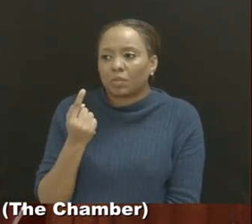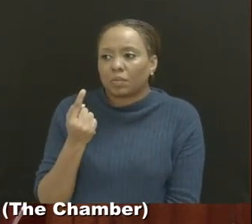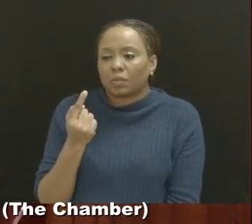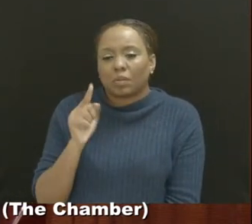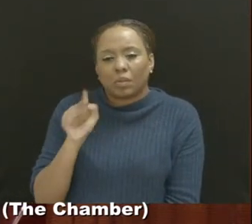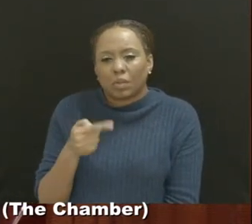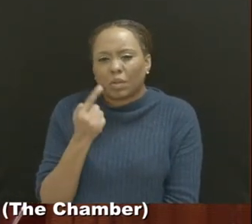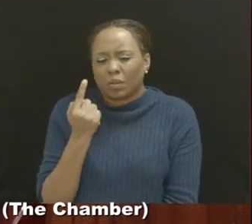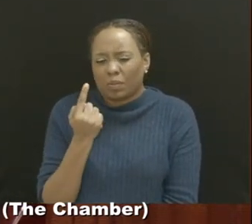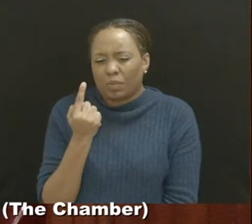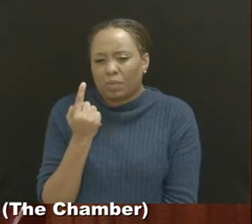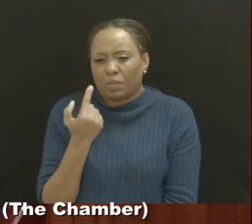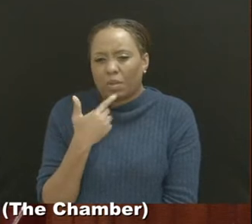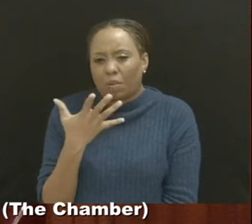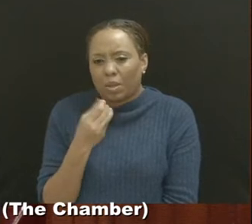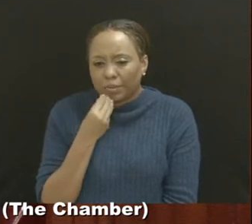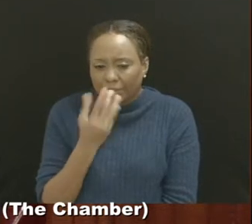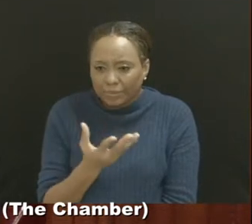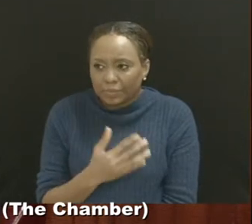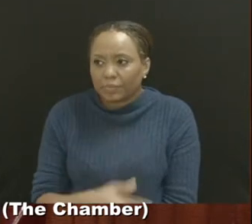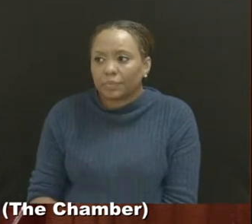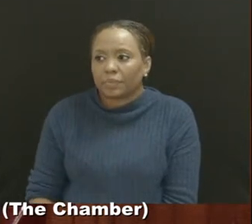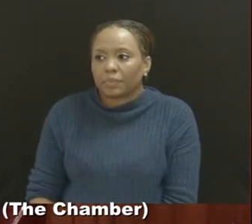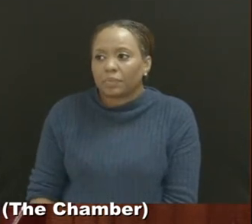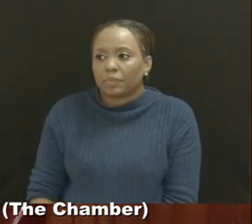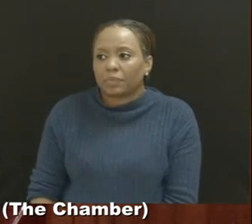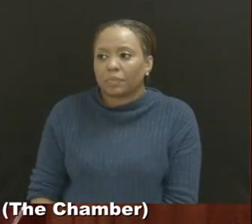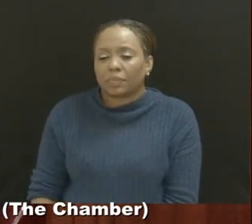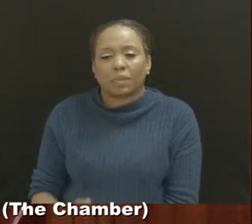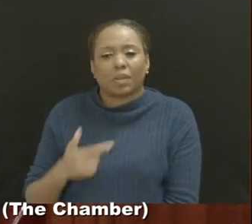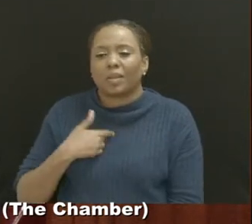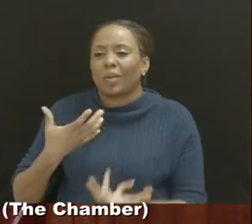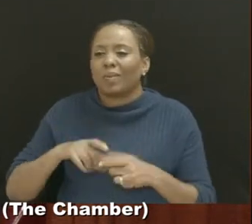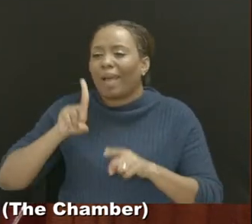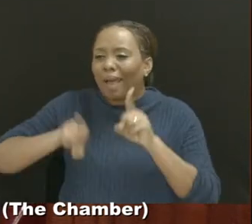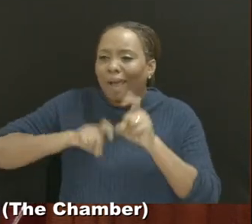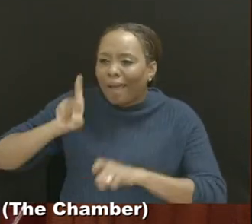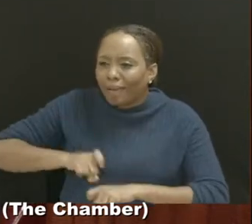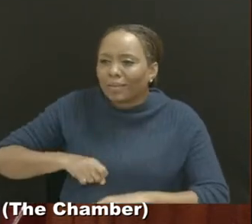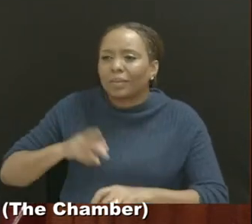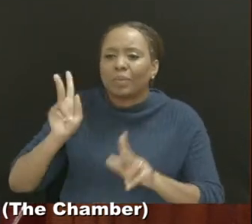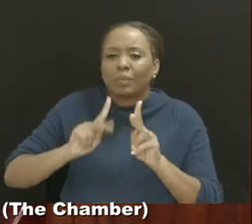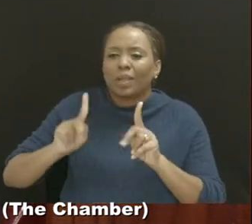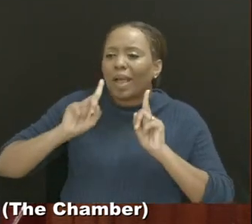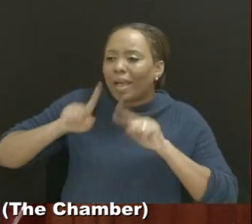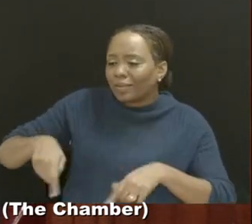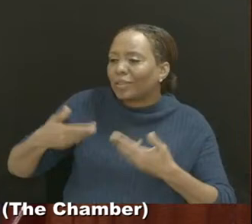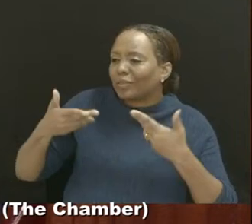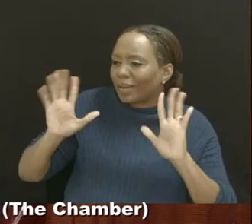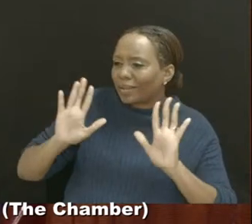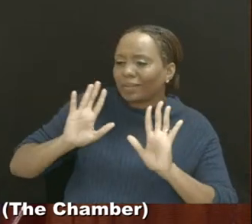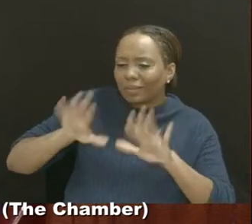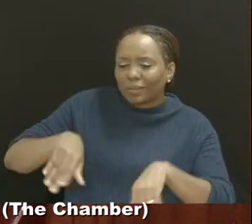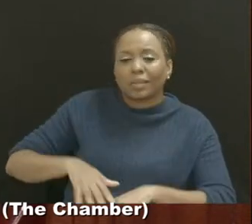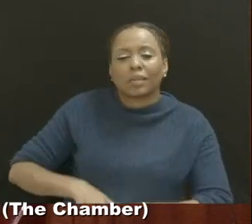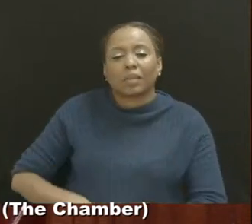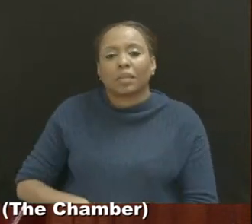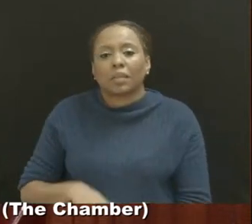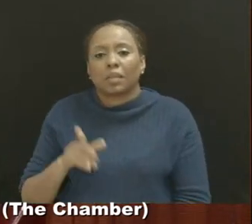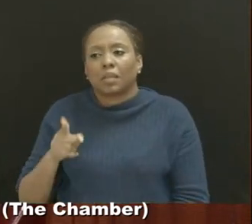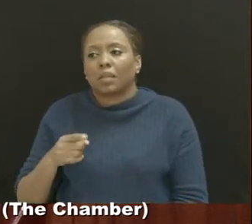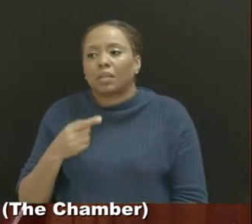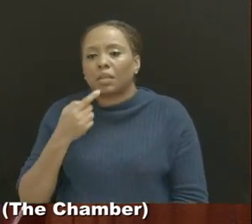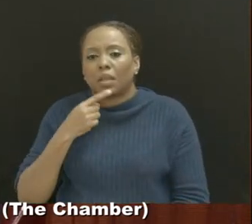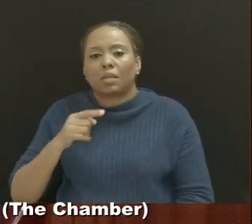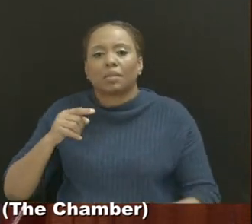novel. Since I don't wish to rehash what I've heard before. Your mandate, you've described it as cleaning and